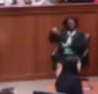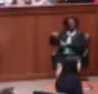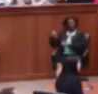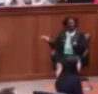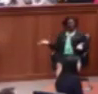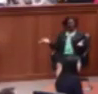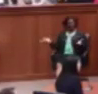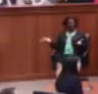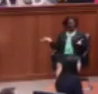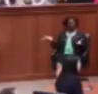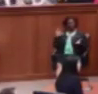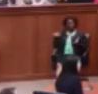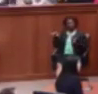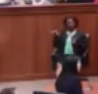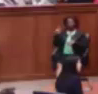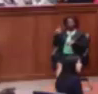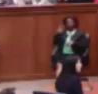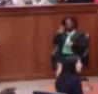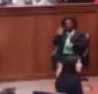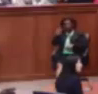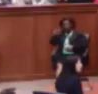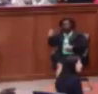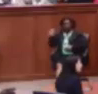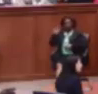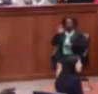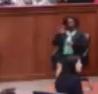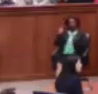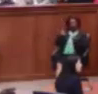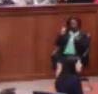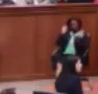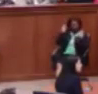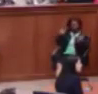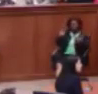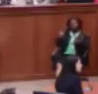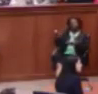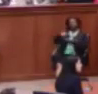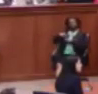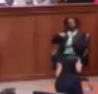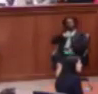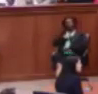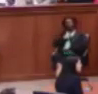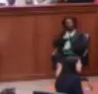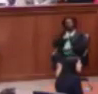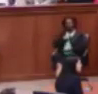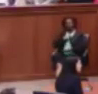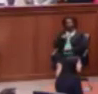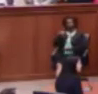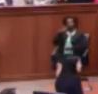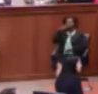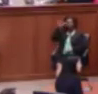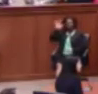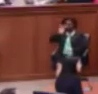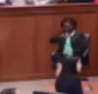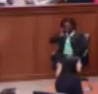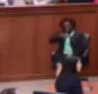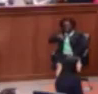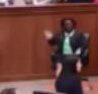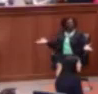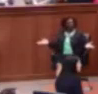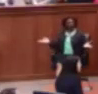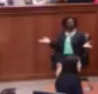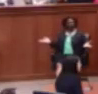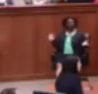board. That is the Department of Education's responsibility. Involve us. Quit ignoring us. Quit leaving us out of the loop.